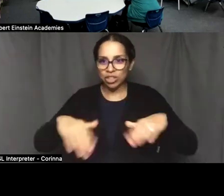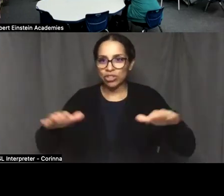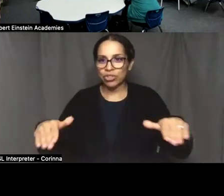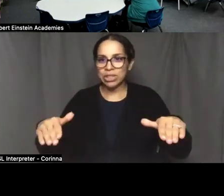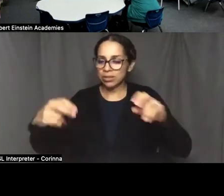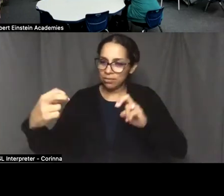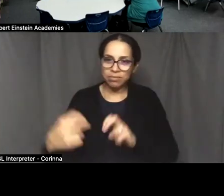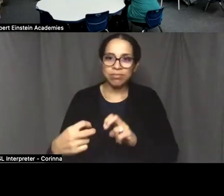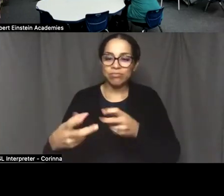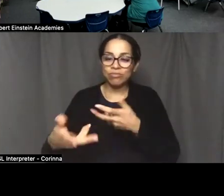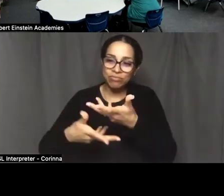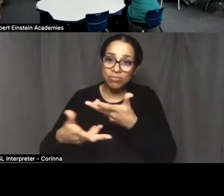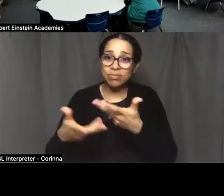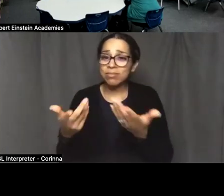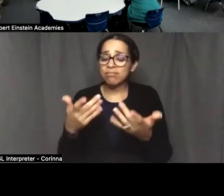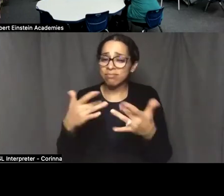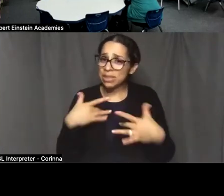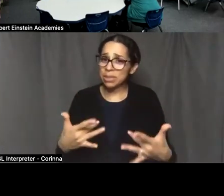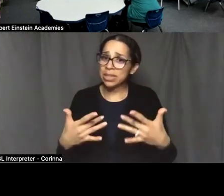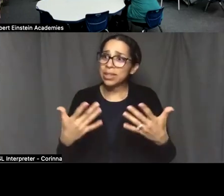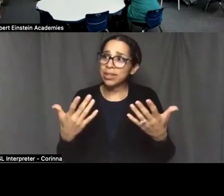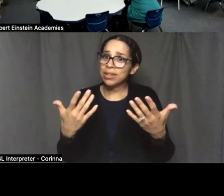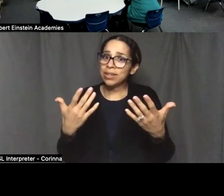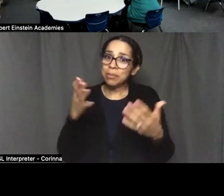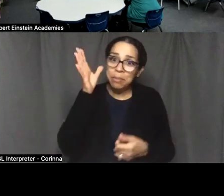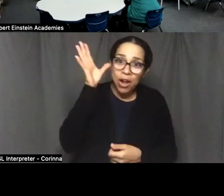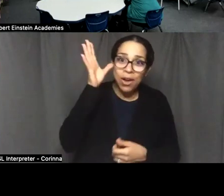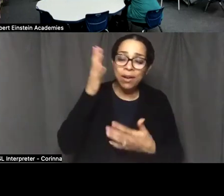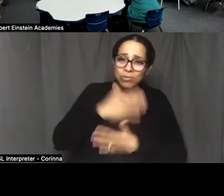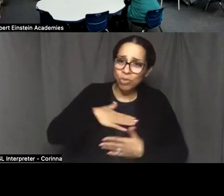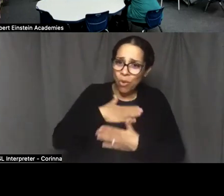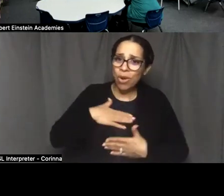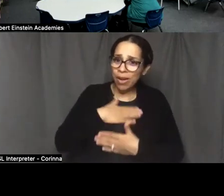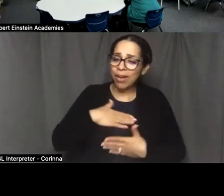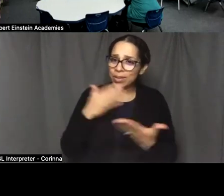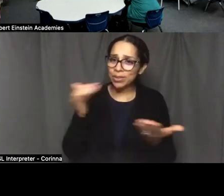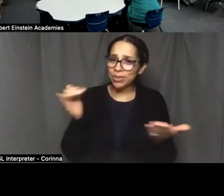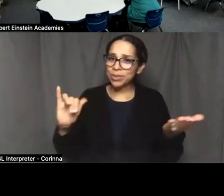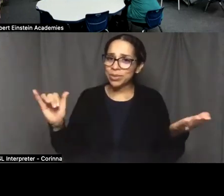things. And they're usually really enjoyable for you to do with your children too. So that's a good thing.